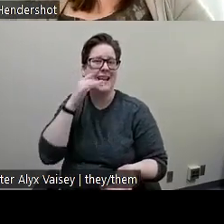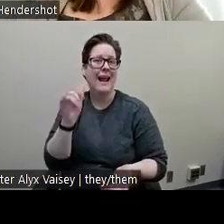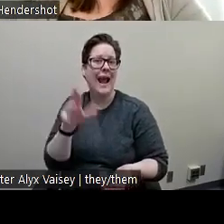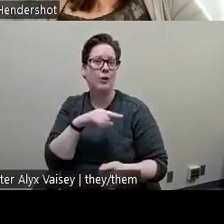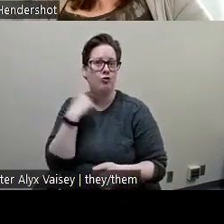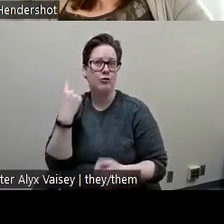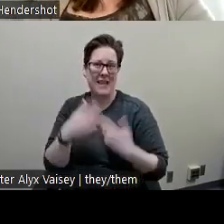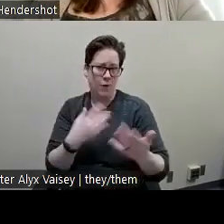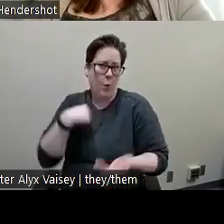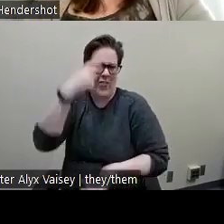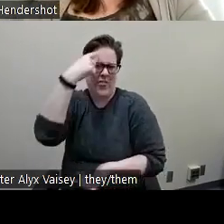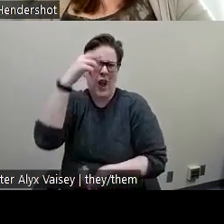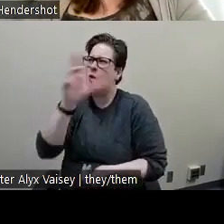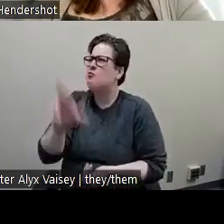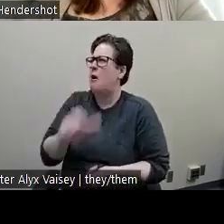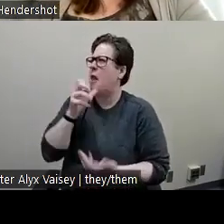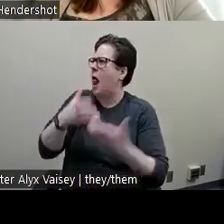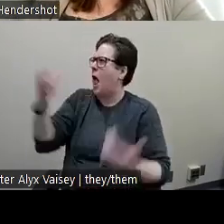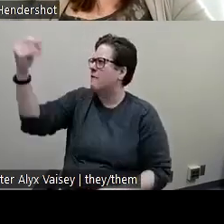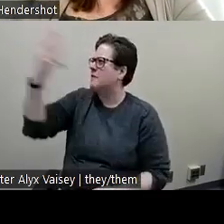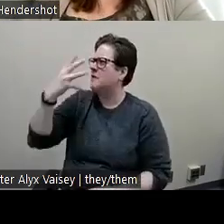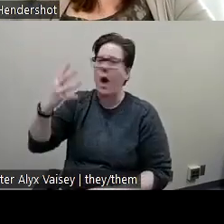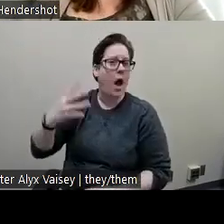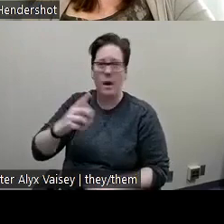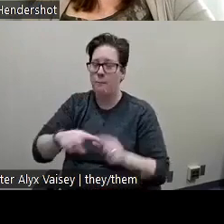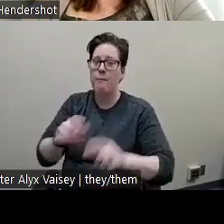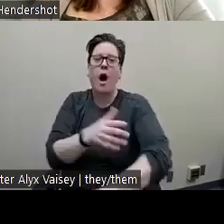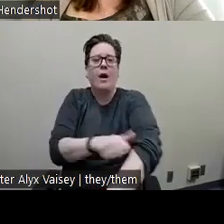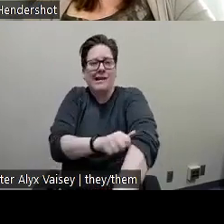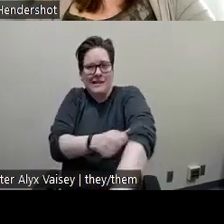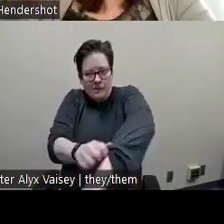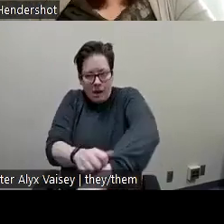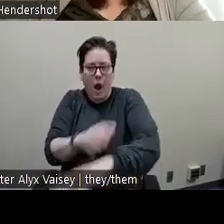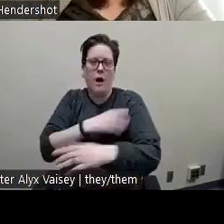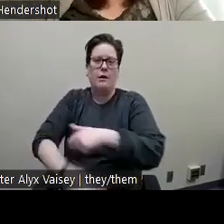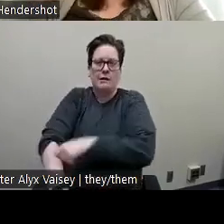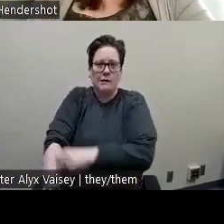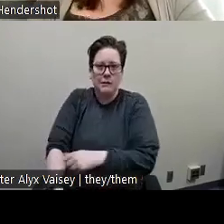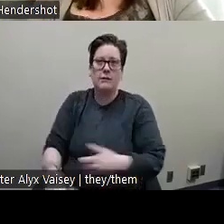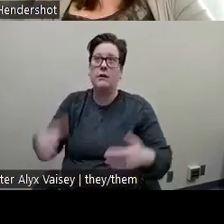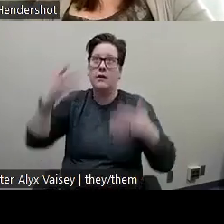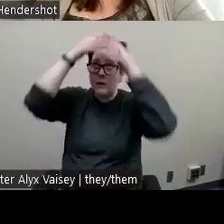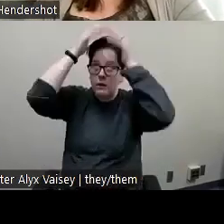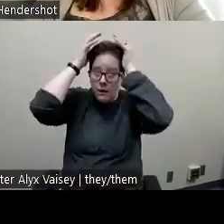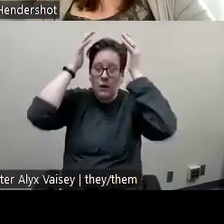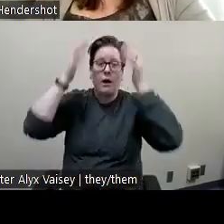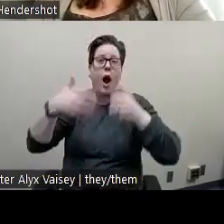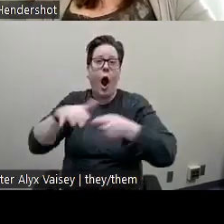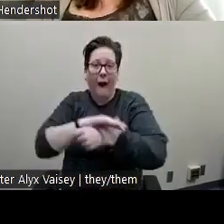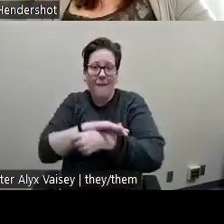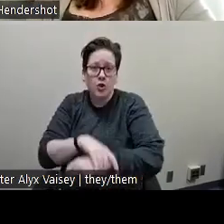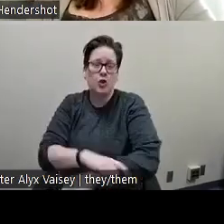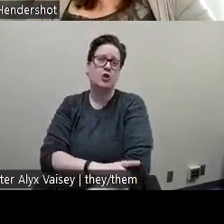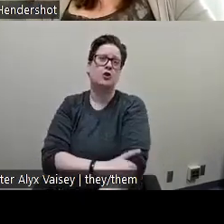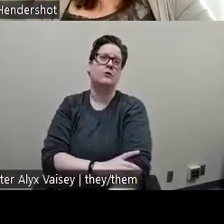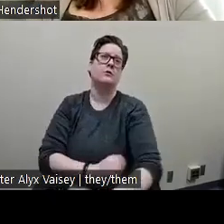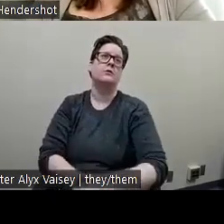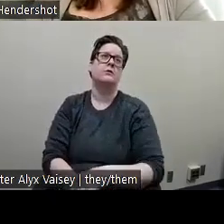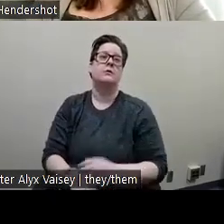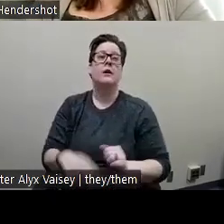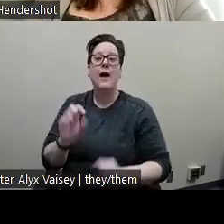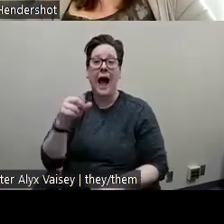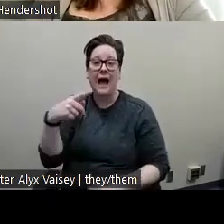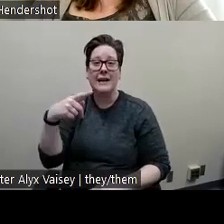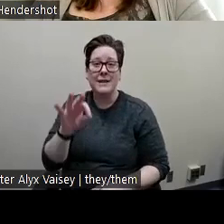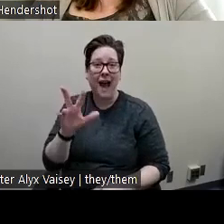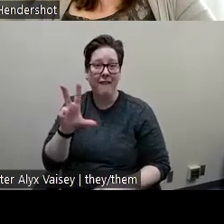lot of sun. Covering your skin as much as possible. So those areas that you can't reach, your scalp, things like that with hats. Using SPF 30